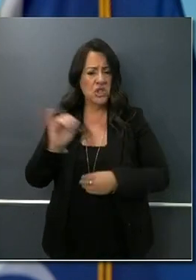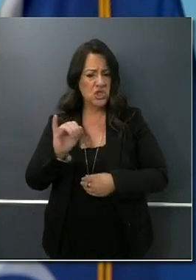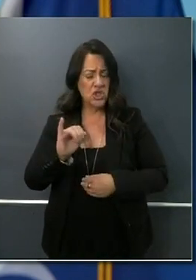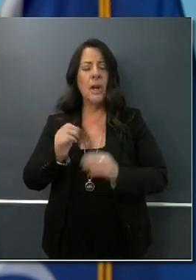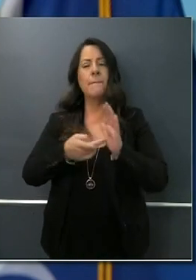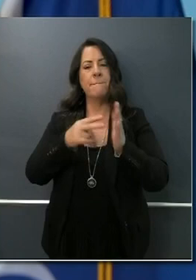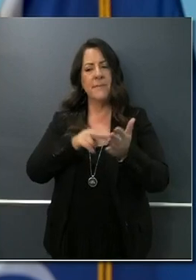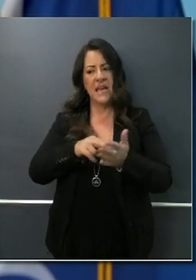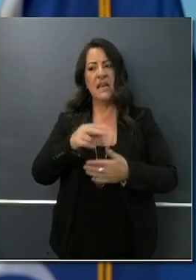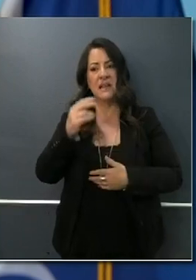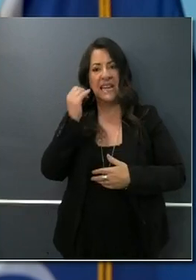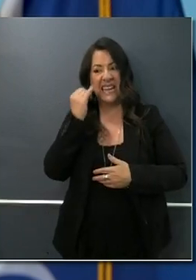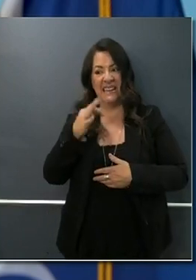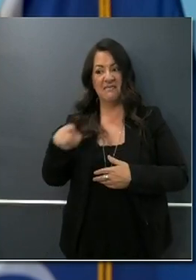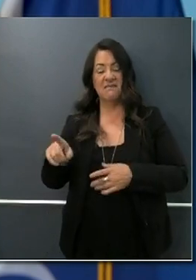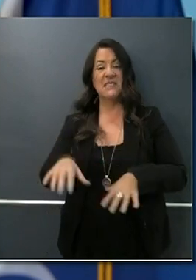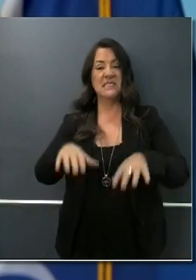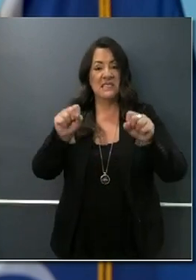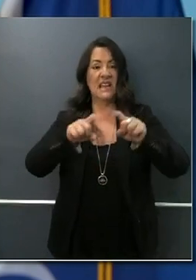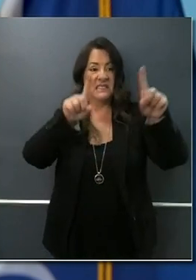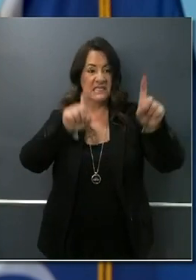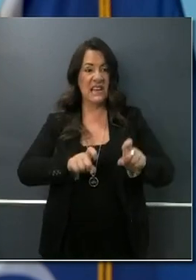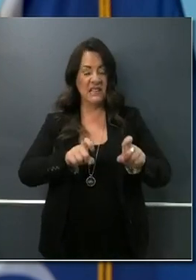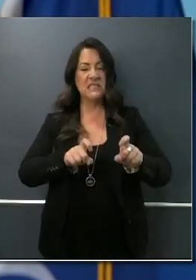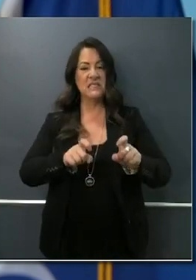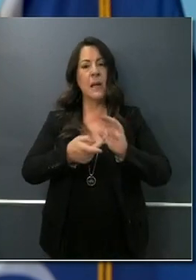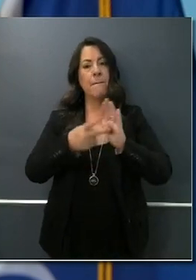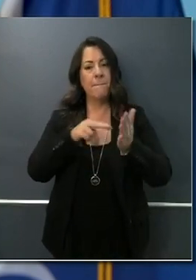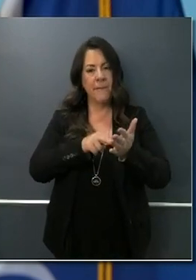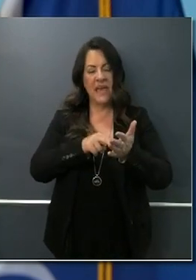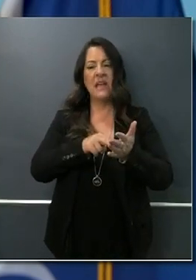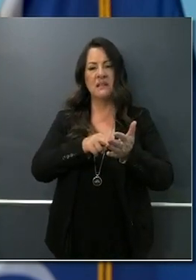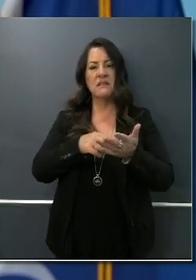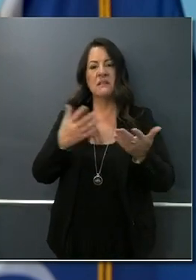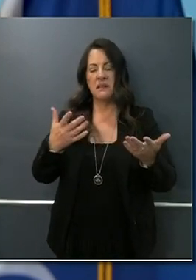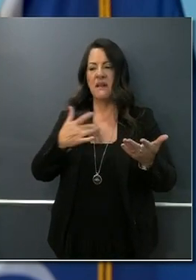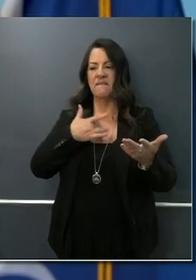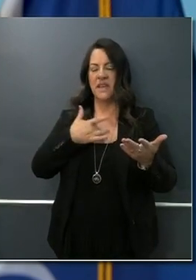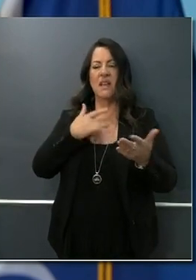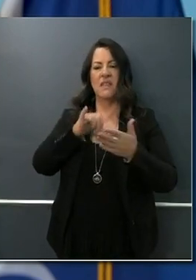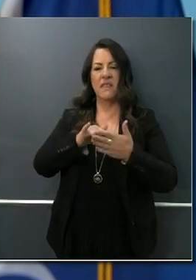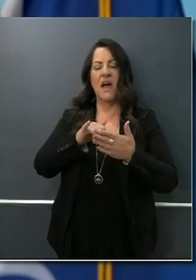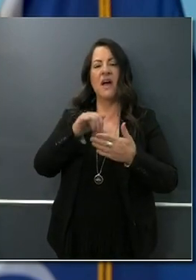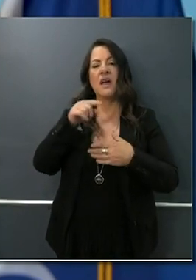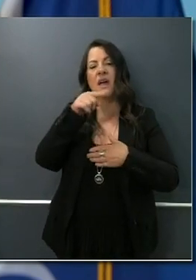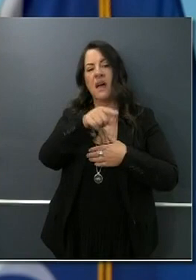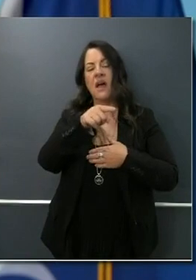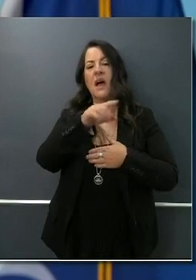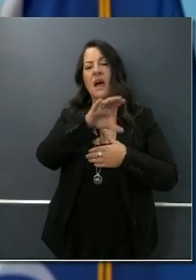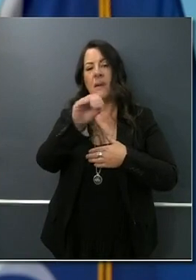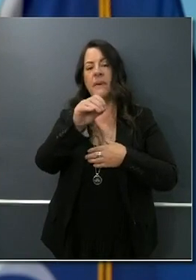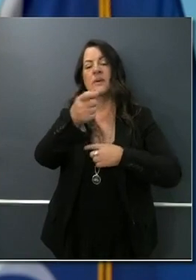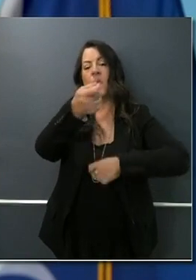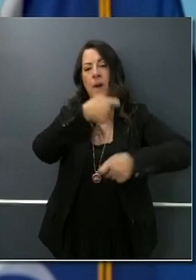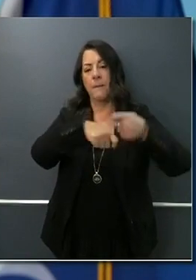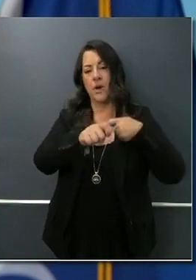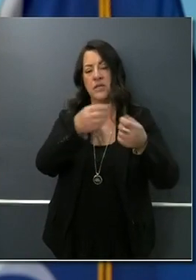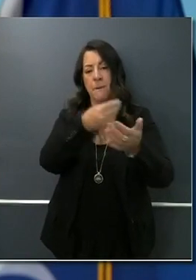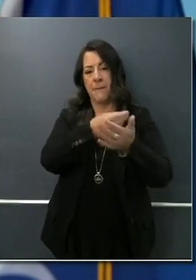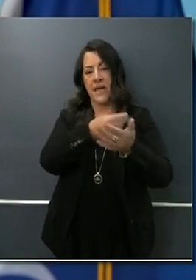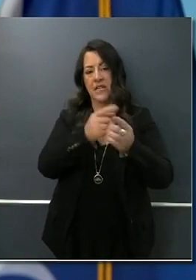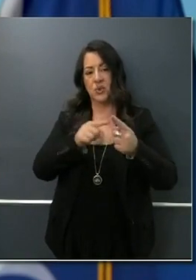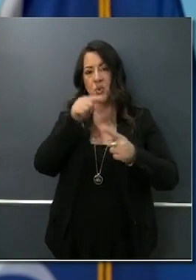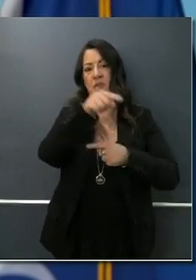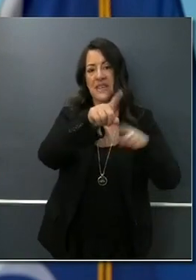runs a test on an uninsured Californian is able to get reimbursed adequately, so that does not become an impediment. We expect to